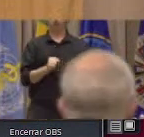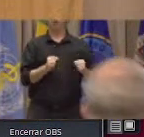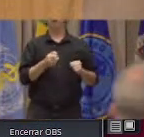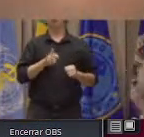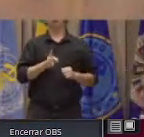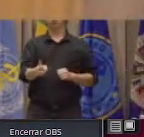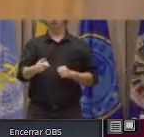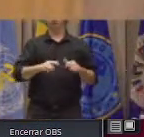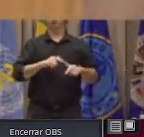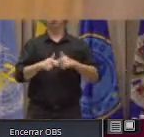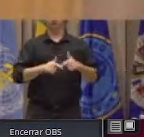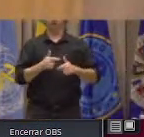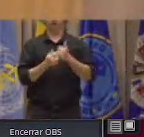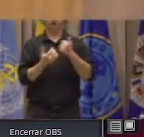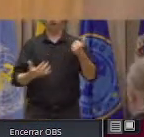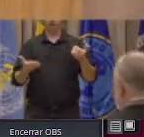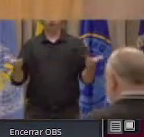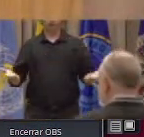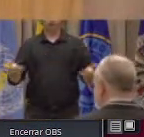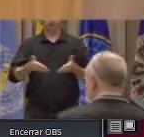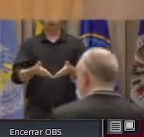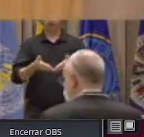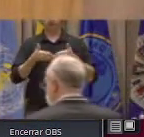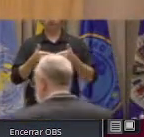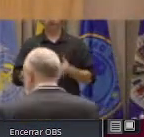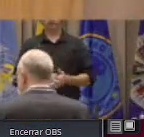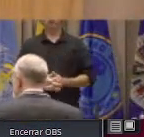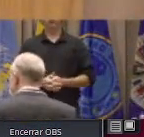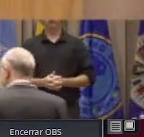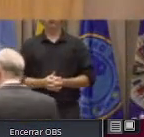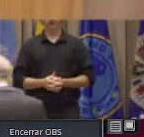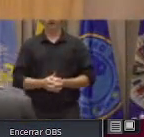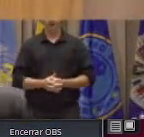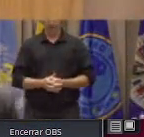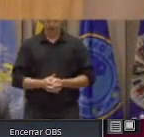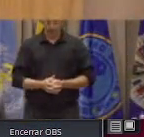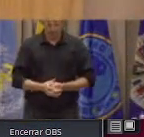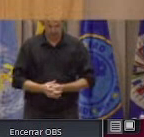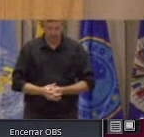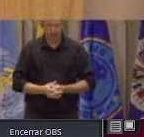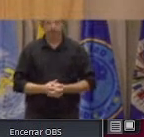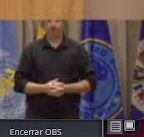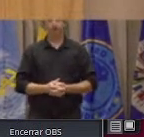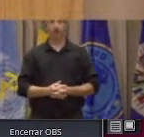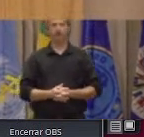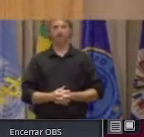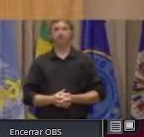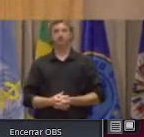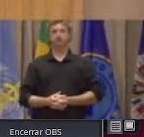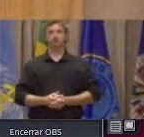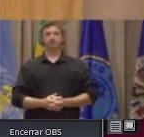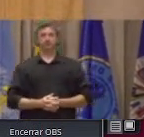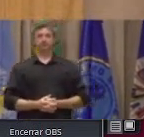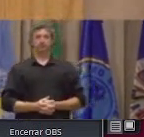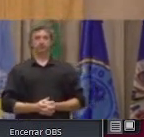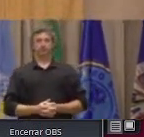and the ones that are going to take their places in the director table.